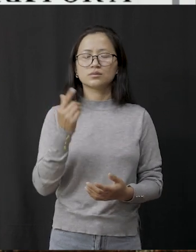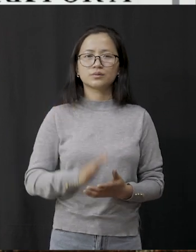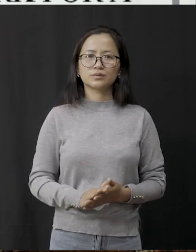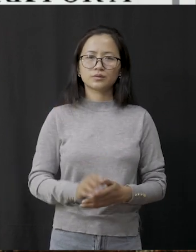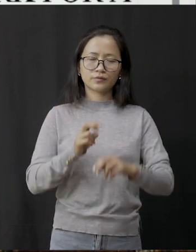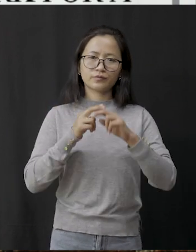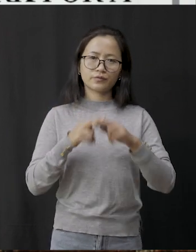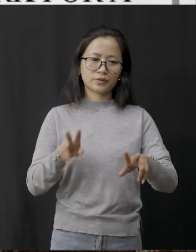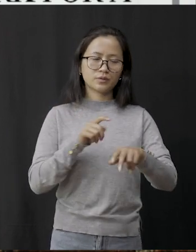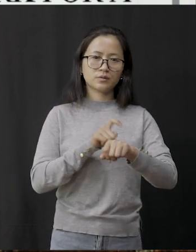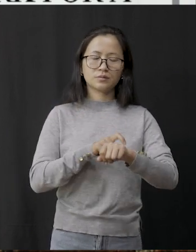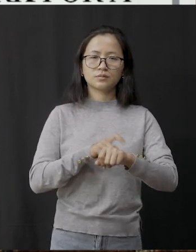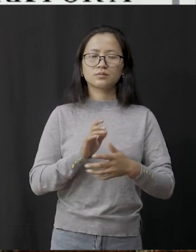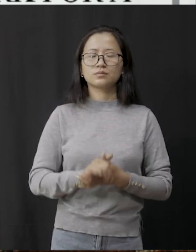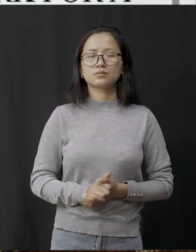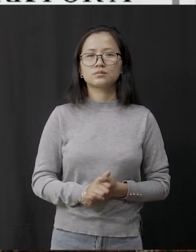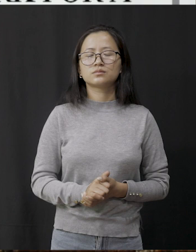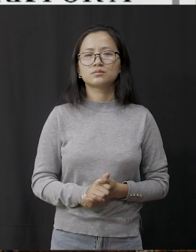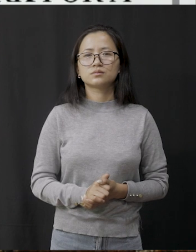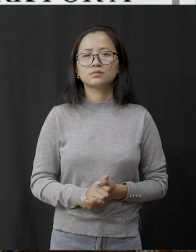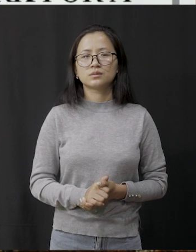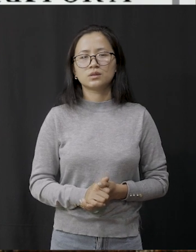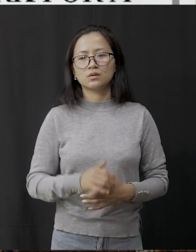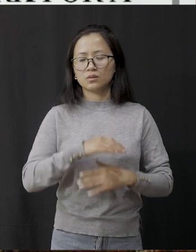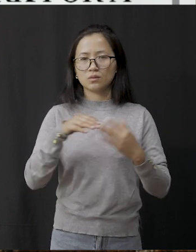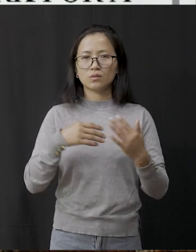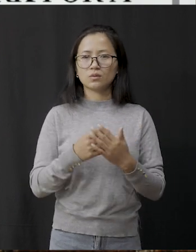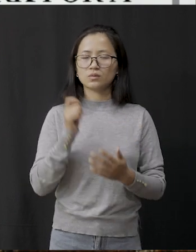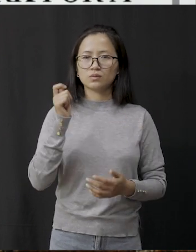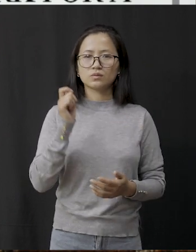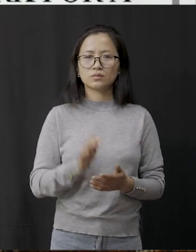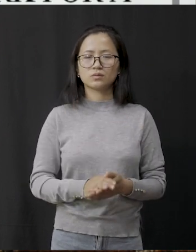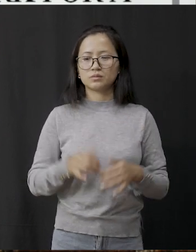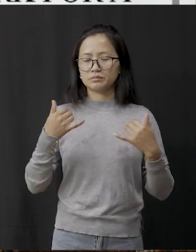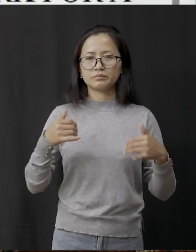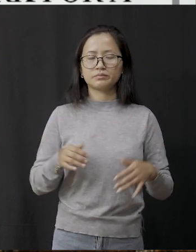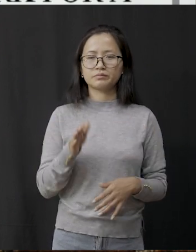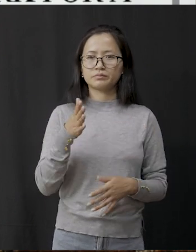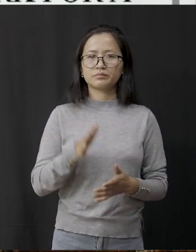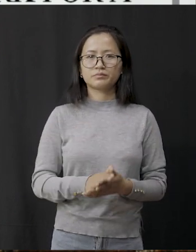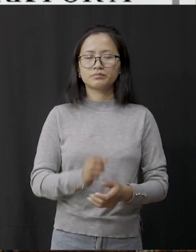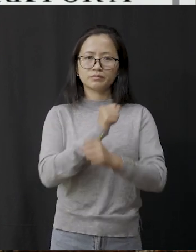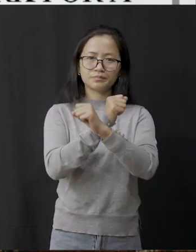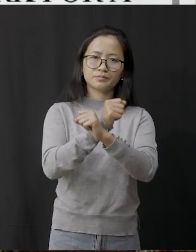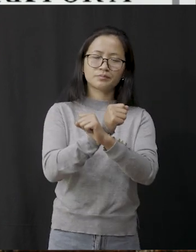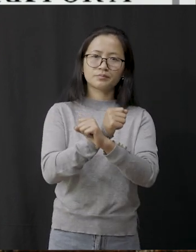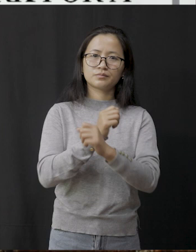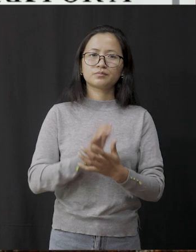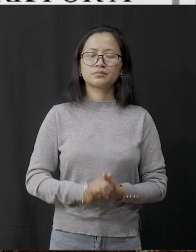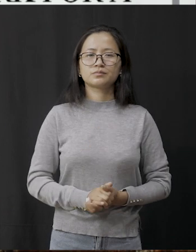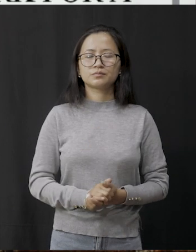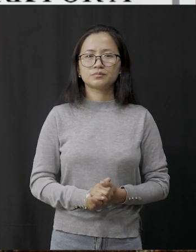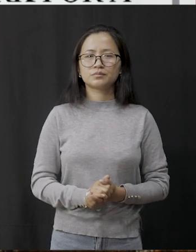our leisure time. Okay? Because all work and no play makes gel